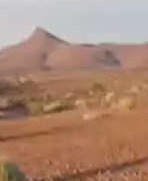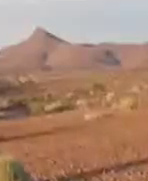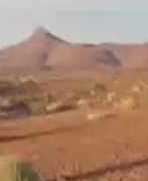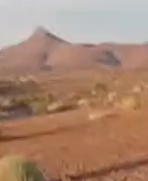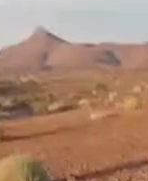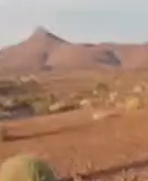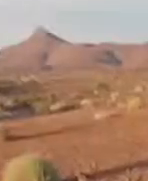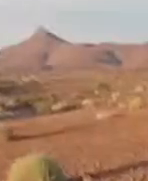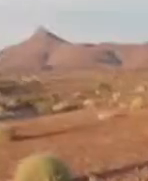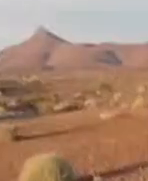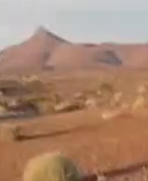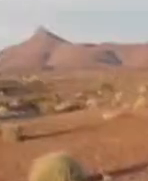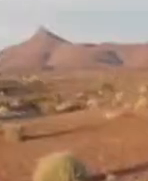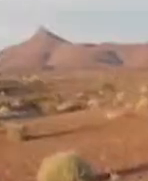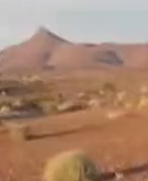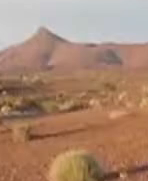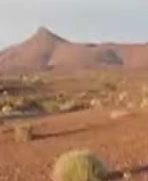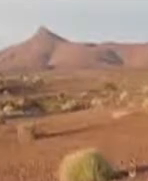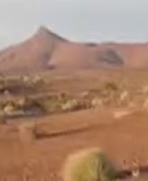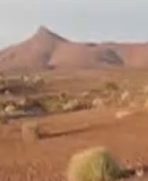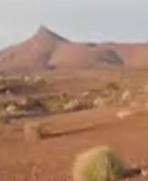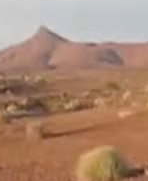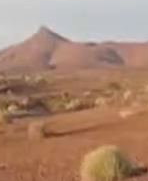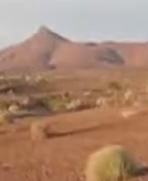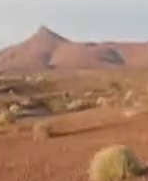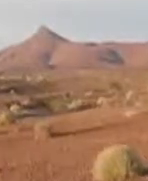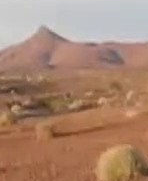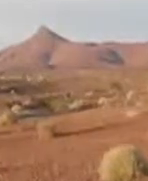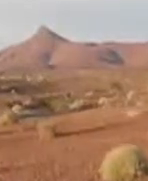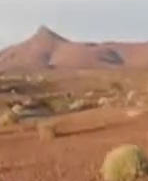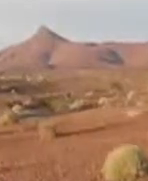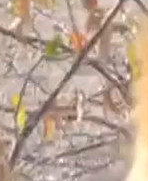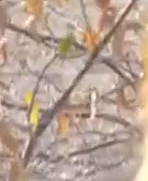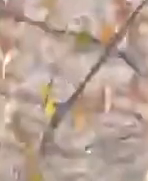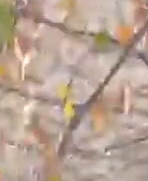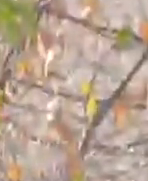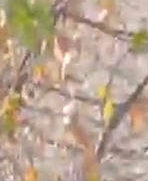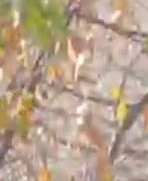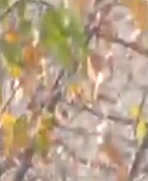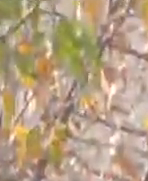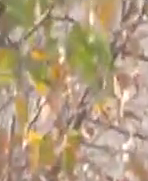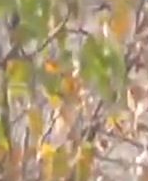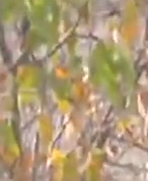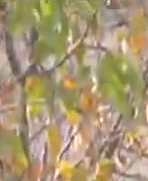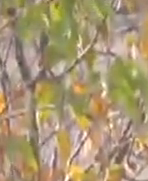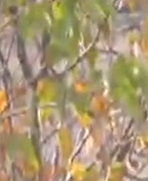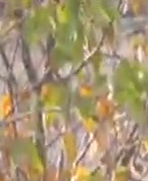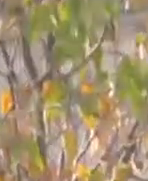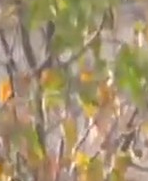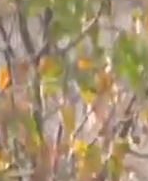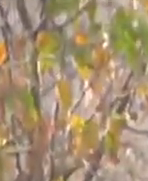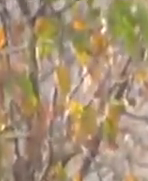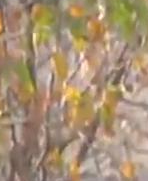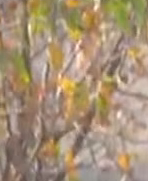In this time of uncertainty, look to nature. She has all the answers, you know.